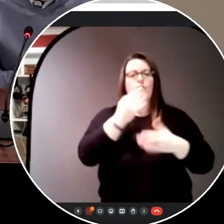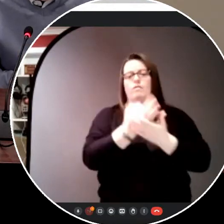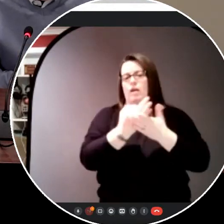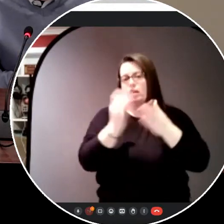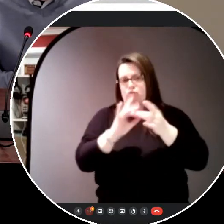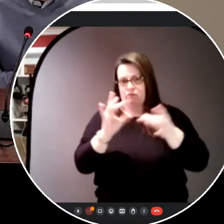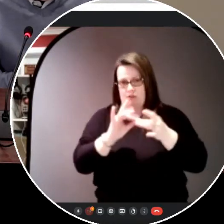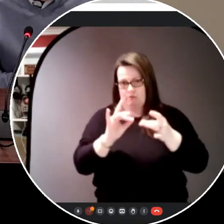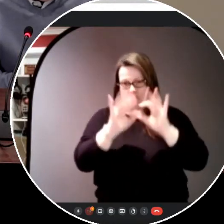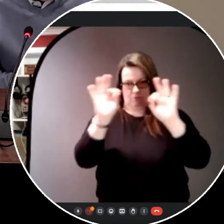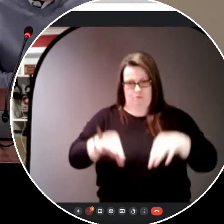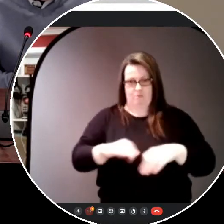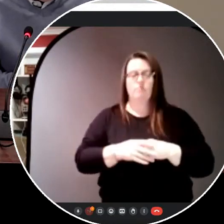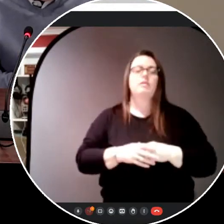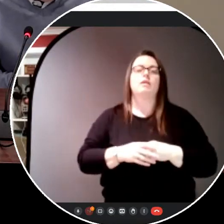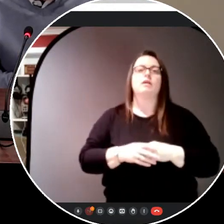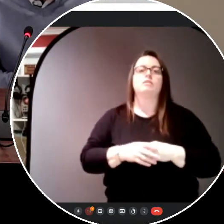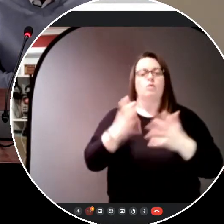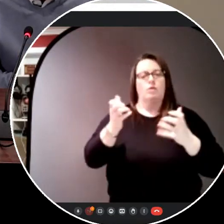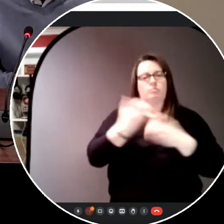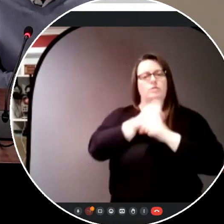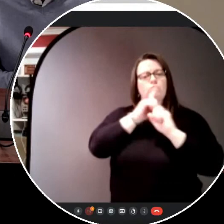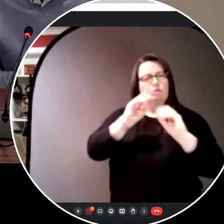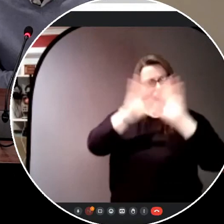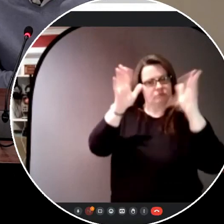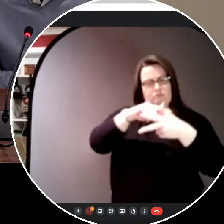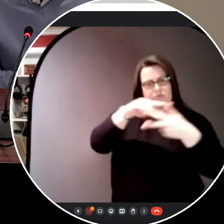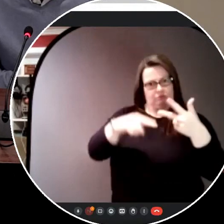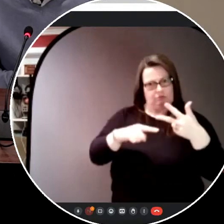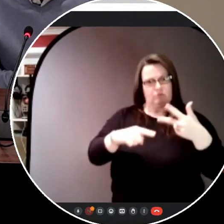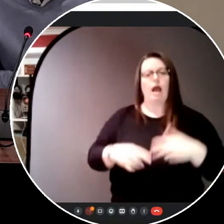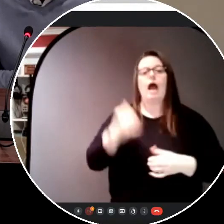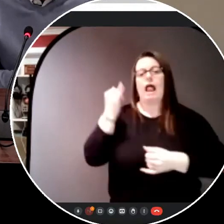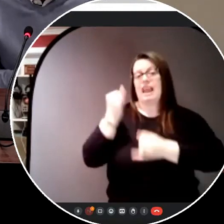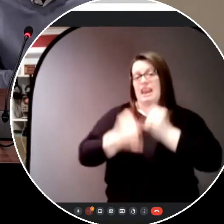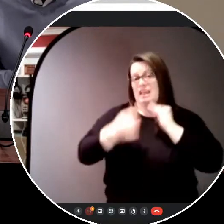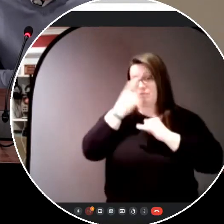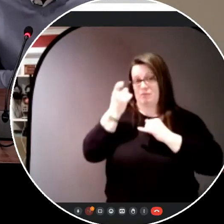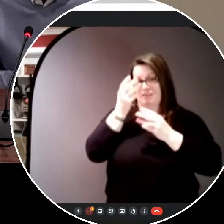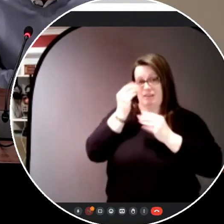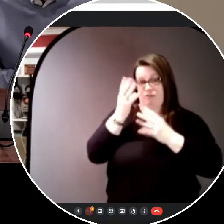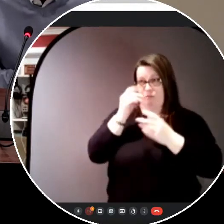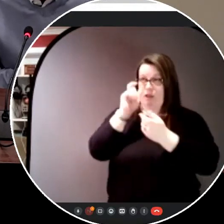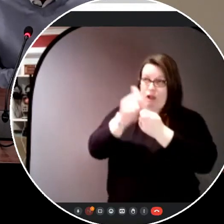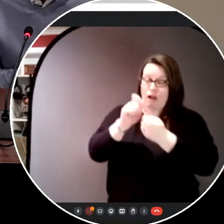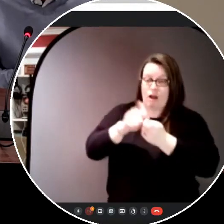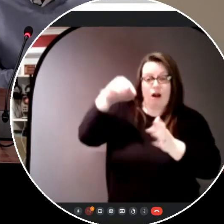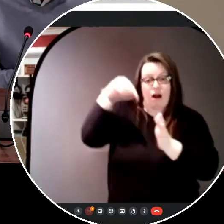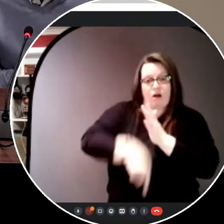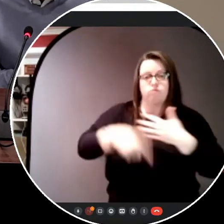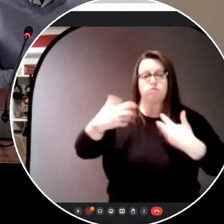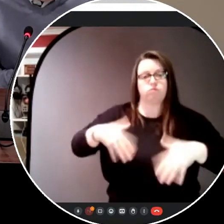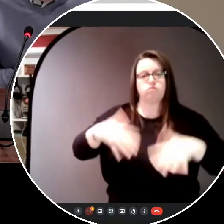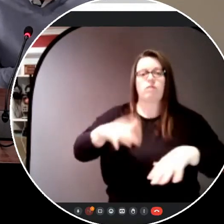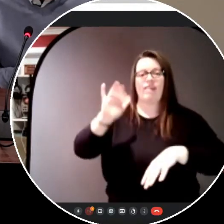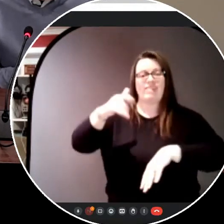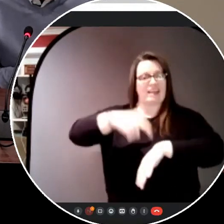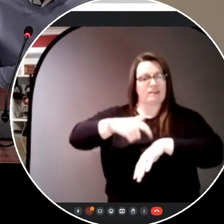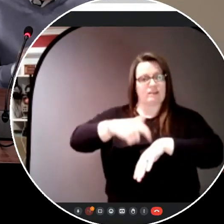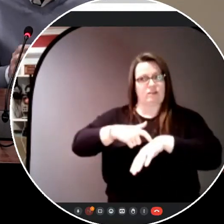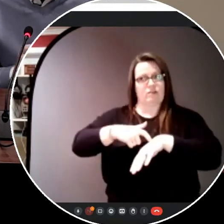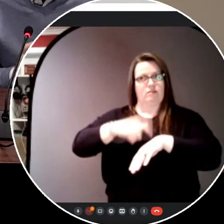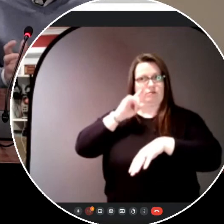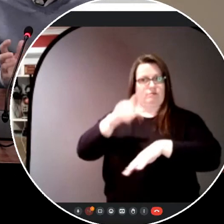covering. So I wanted to make that clear. And lastly, because of the detailed information on the timing of that presentation, we asked